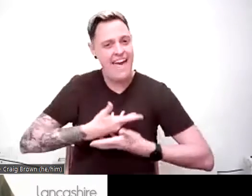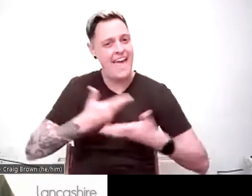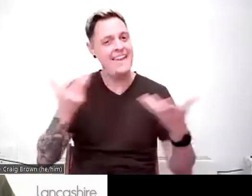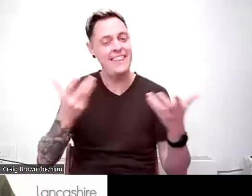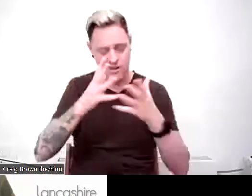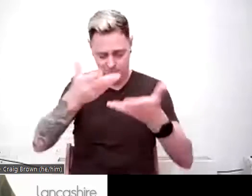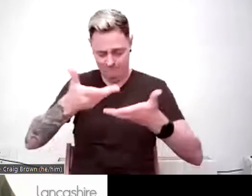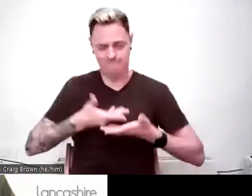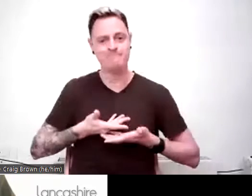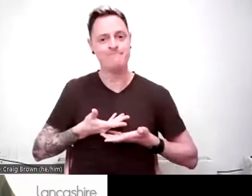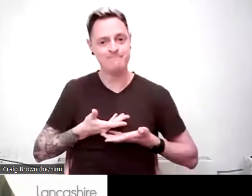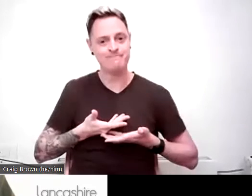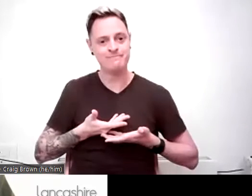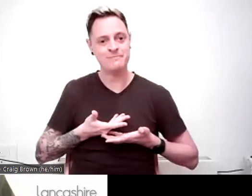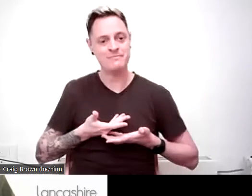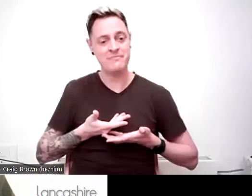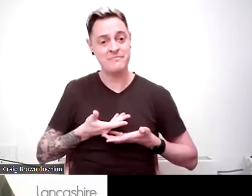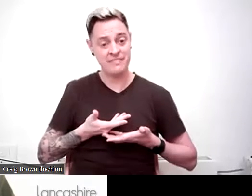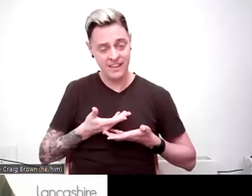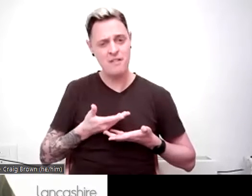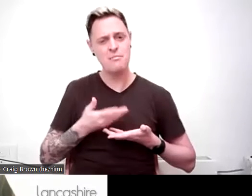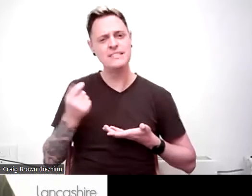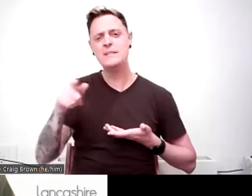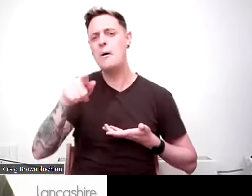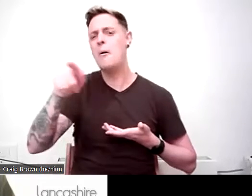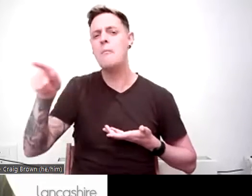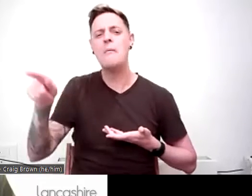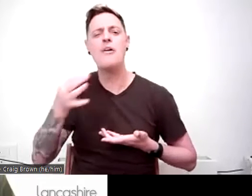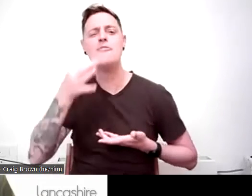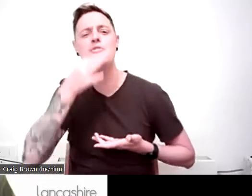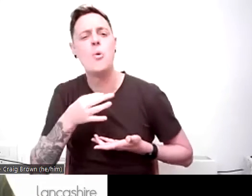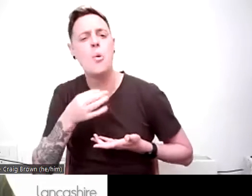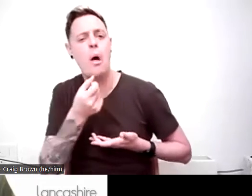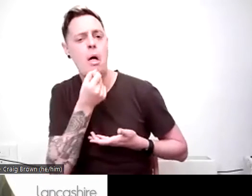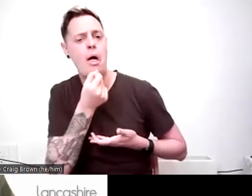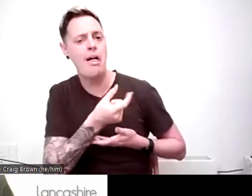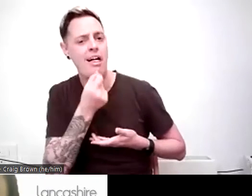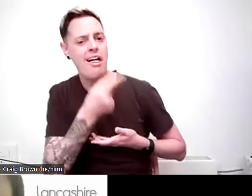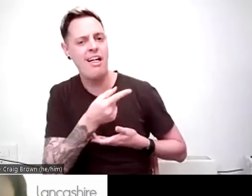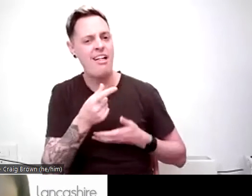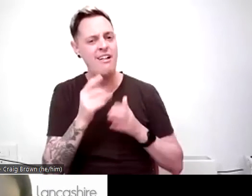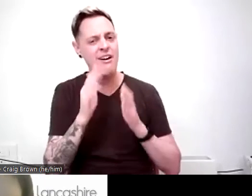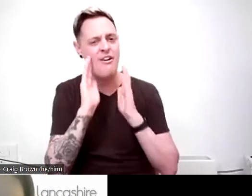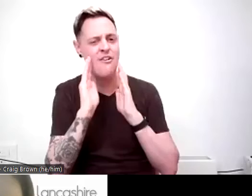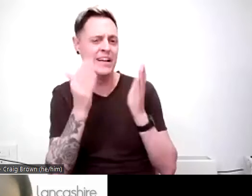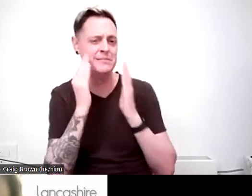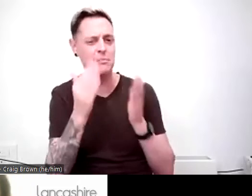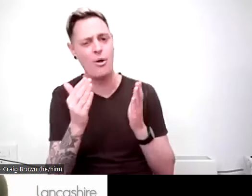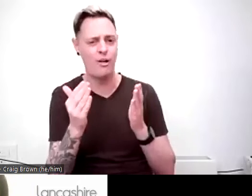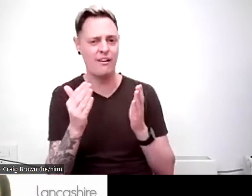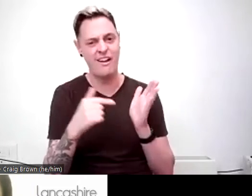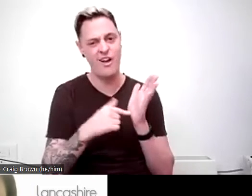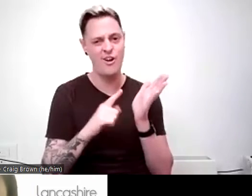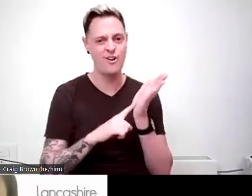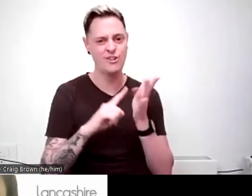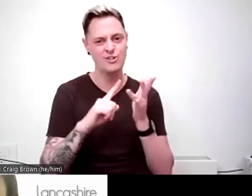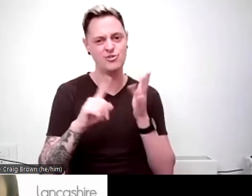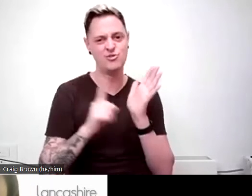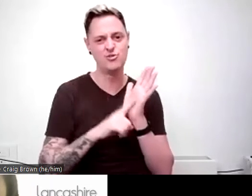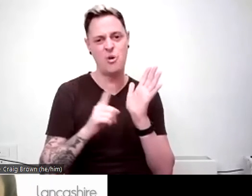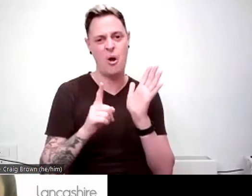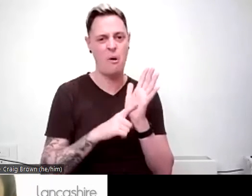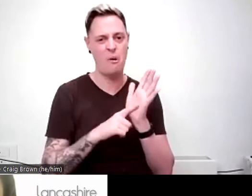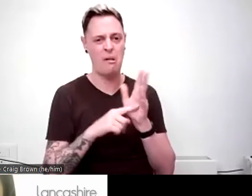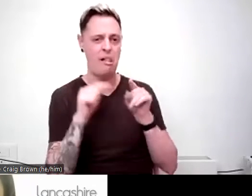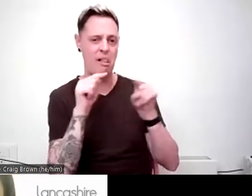think talking about the pushback, it was just a few, Facebook trolls who had some things to